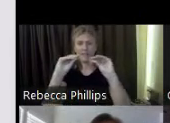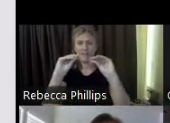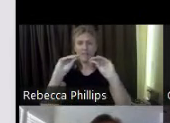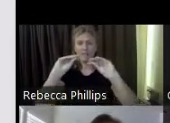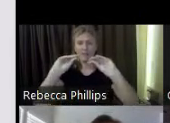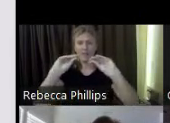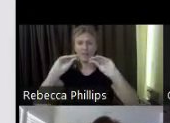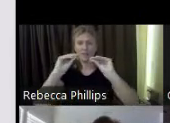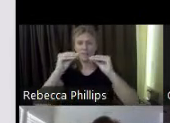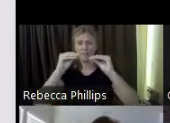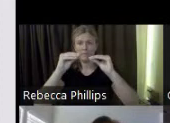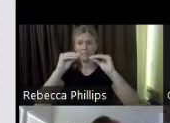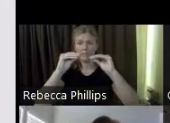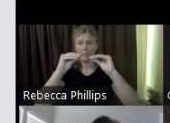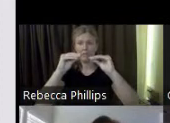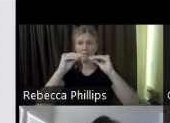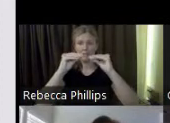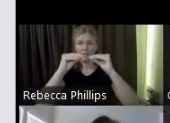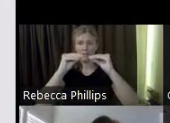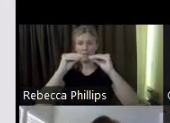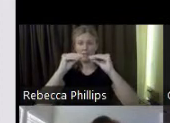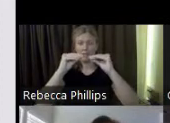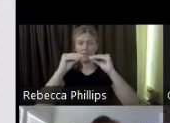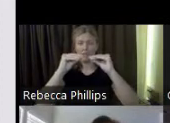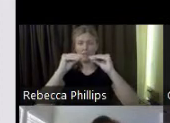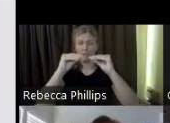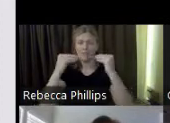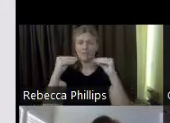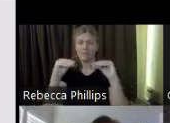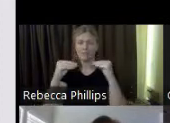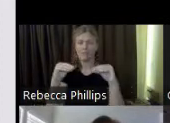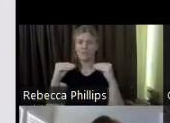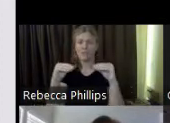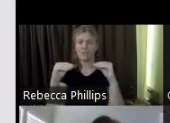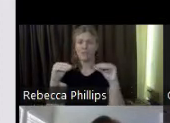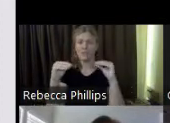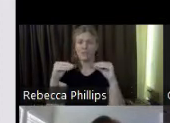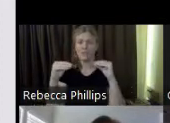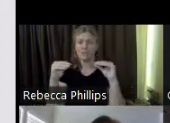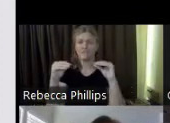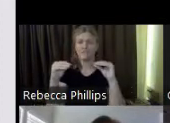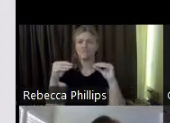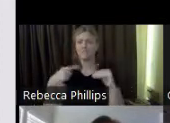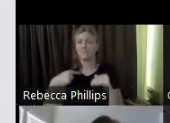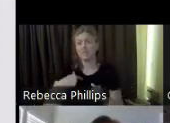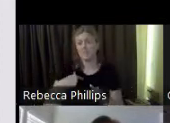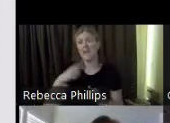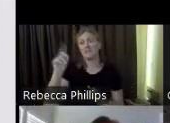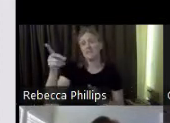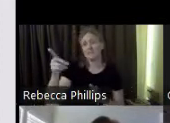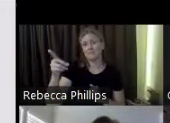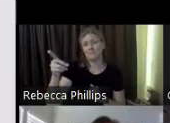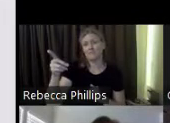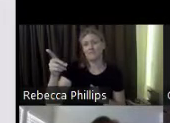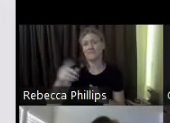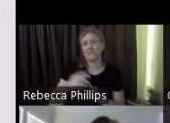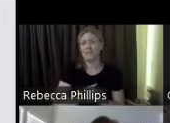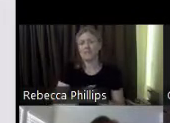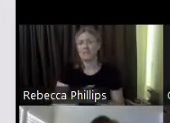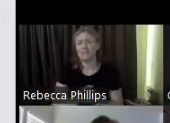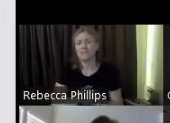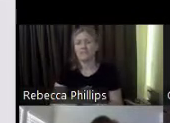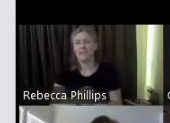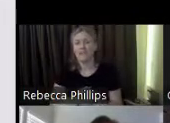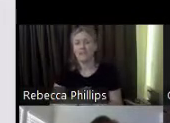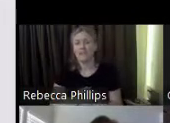hands together. It's your thumb pinched up against it, your fingers. So store, then I go.